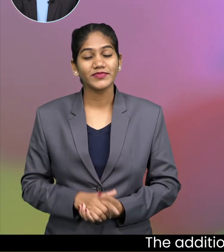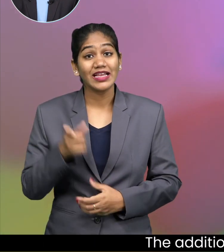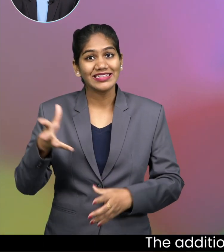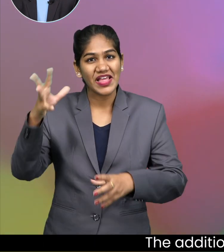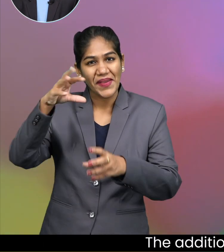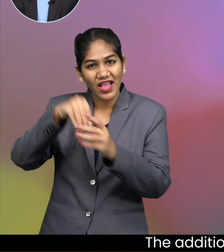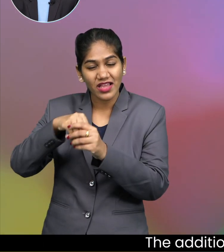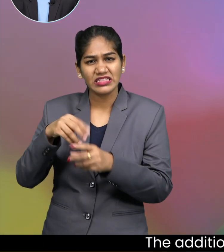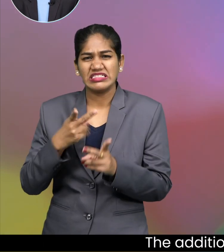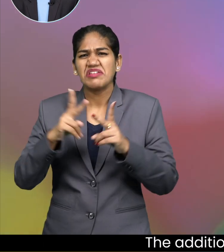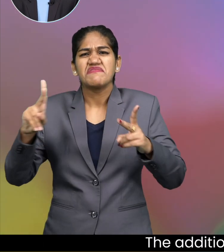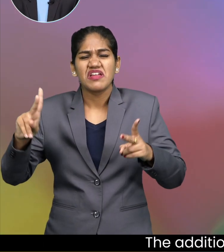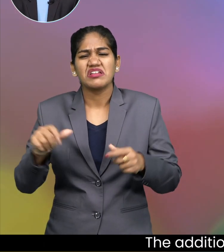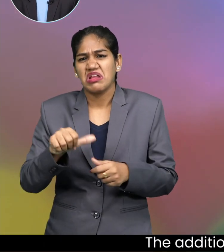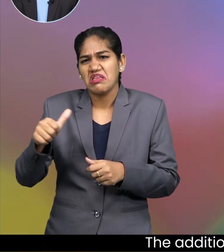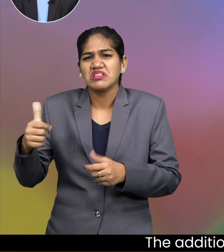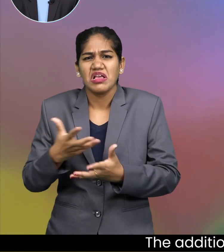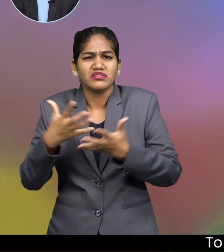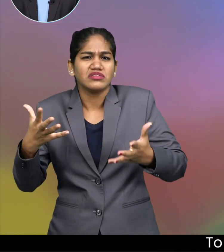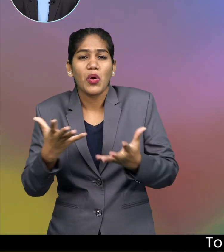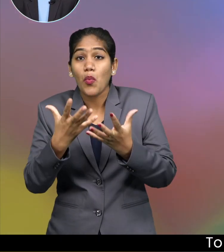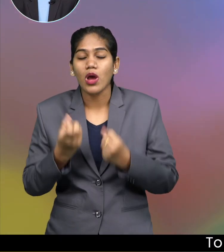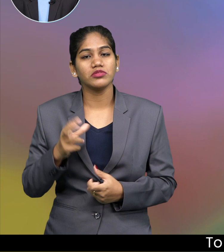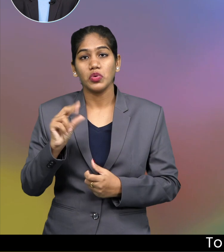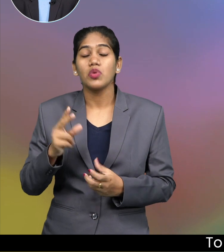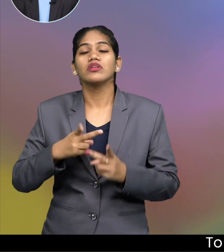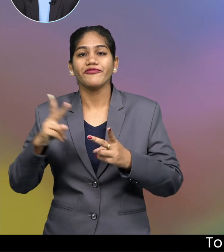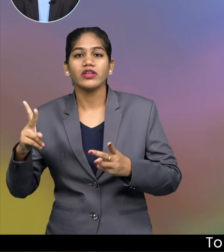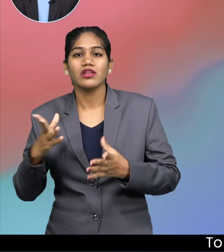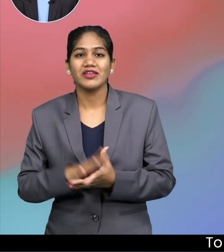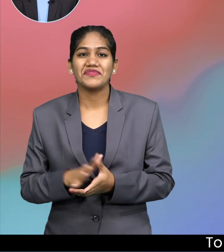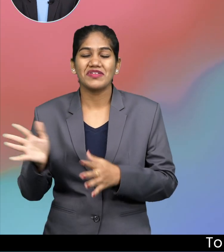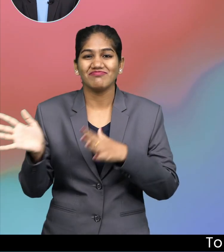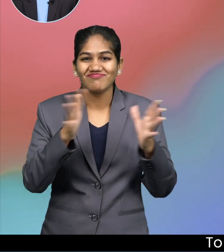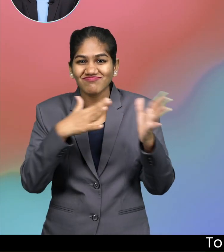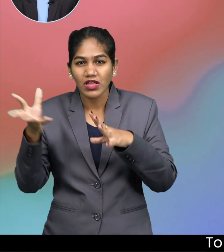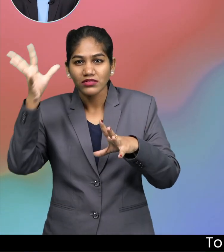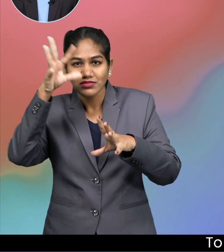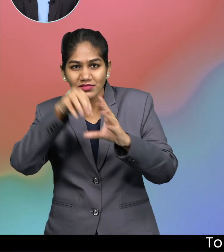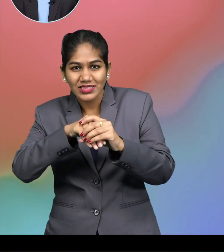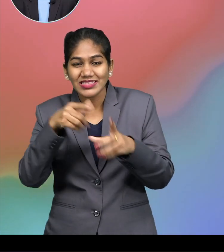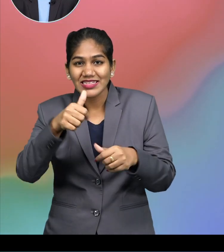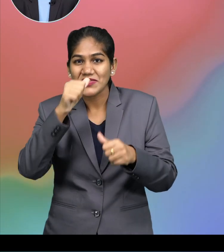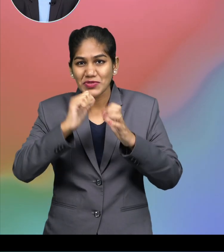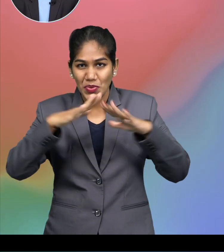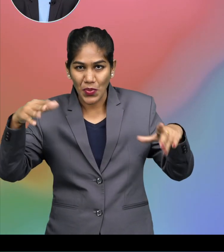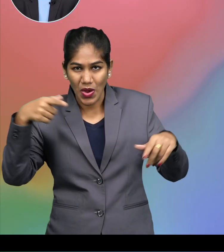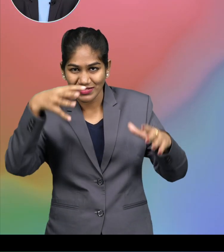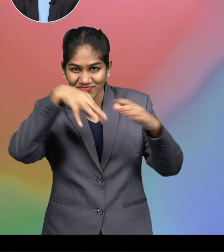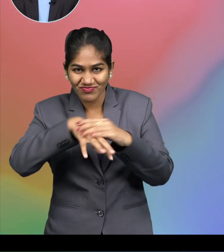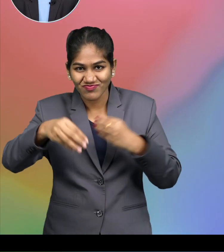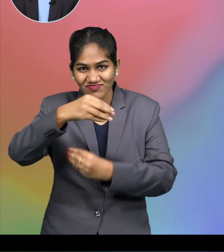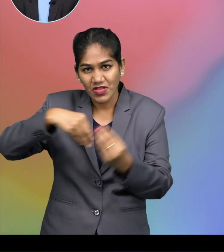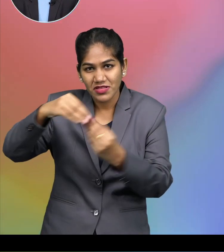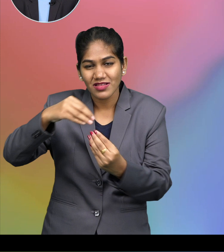The addition of undesirable substances to water bodies cause water pollution.